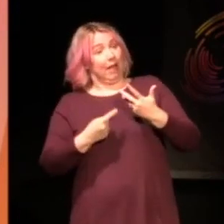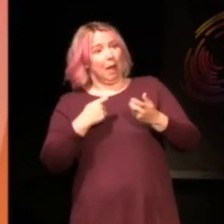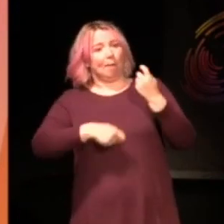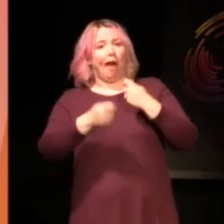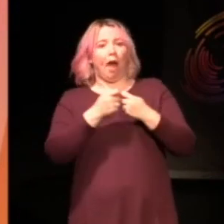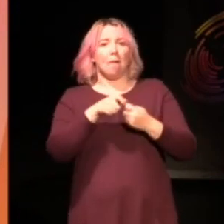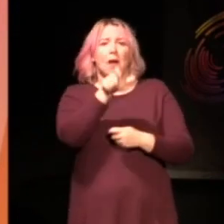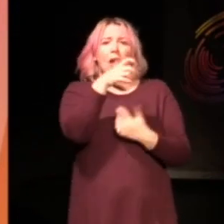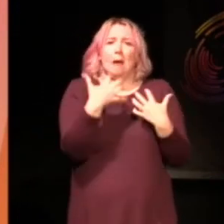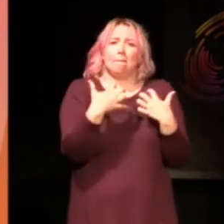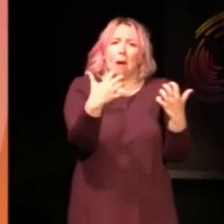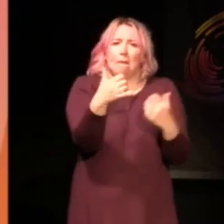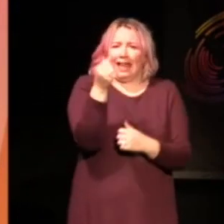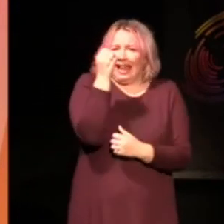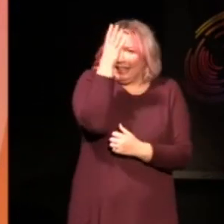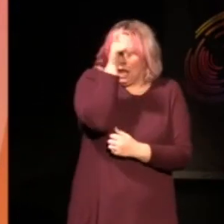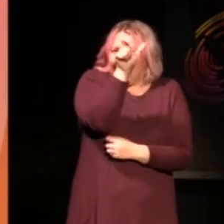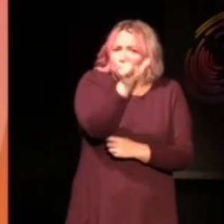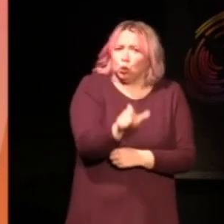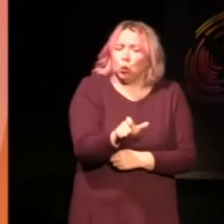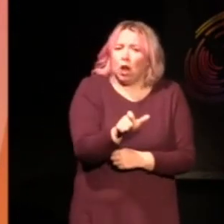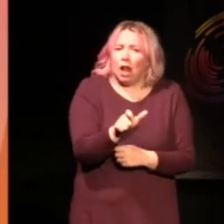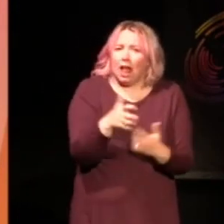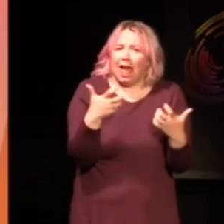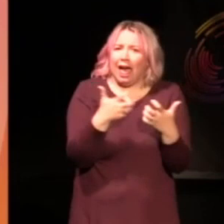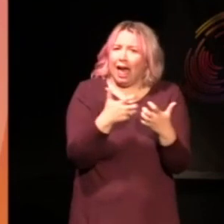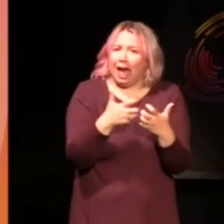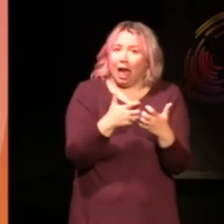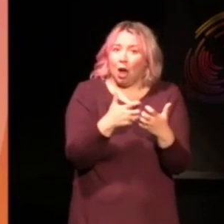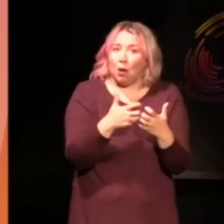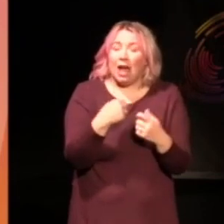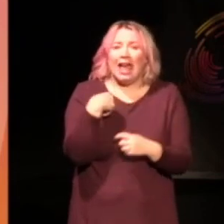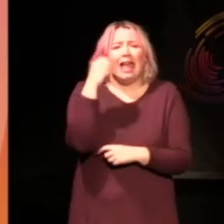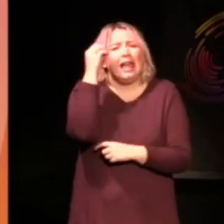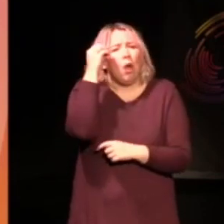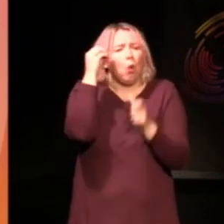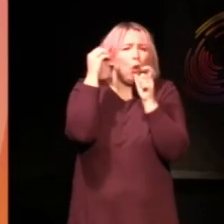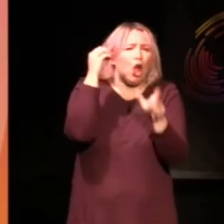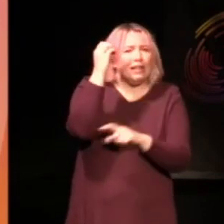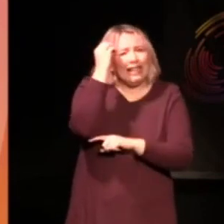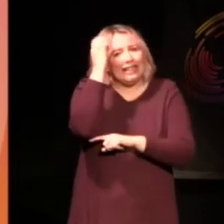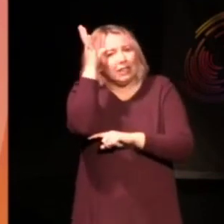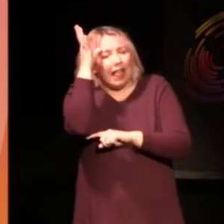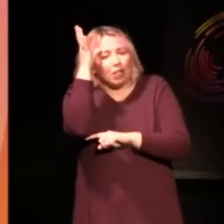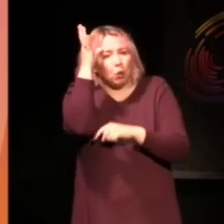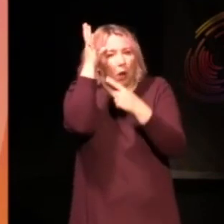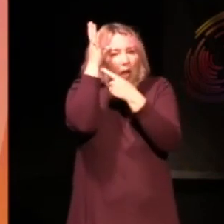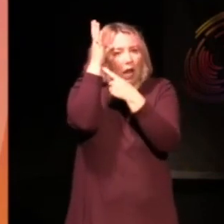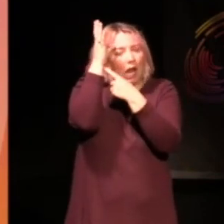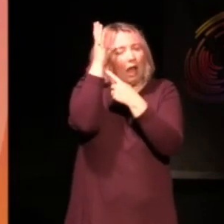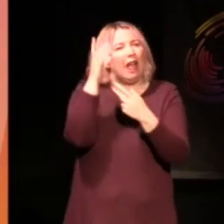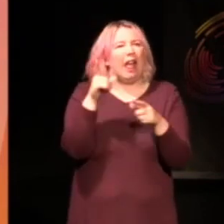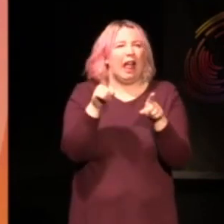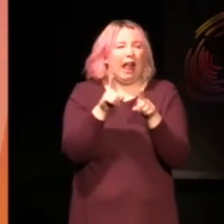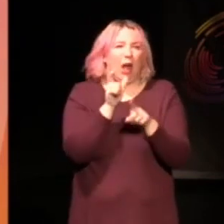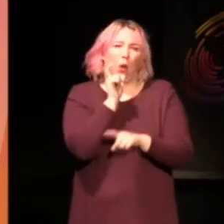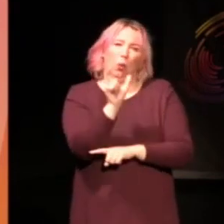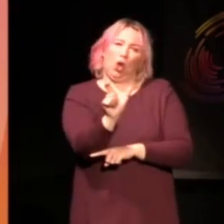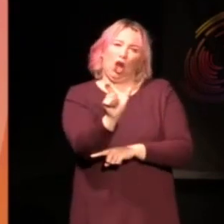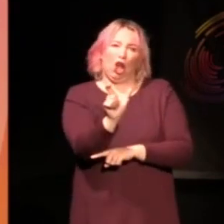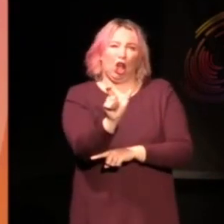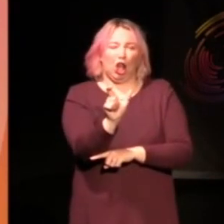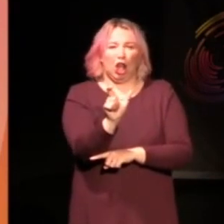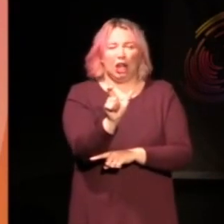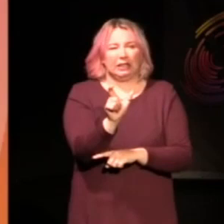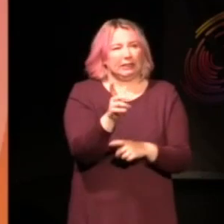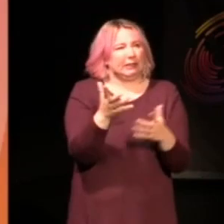journey, and I think we need to switch to intellectualism because it breeds a kind of